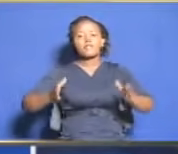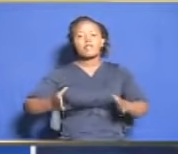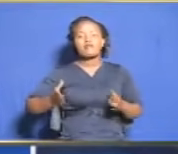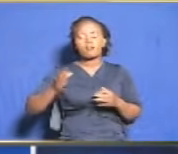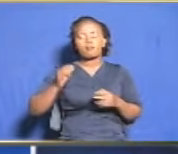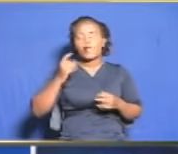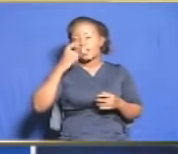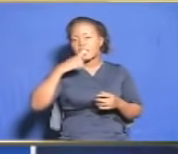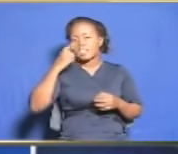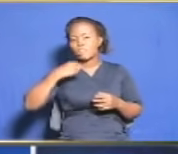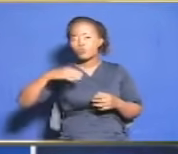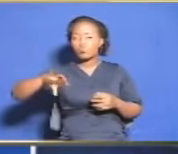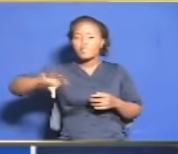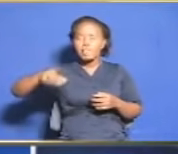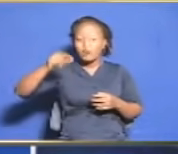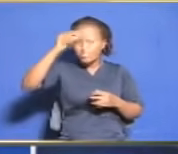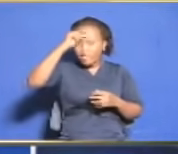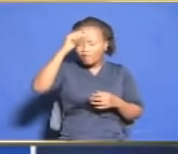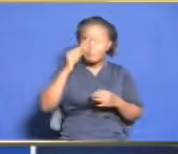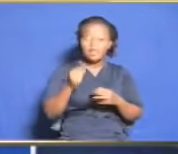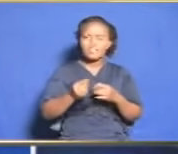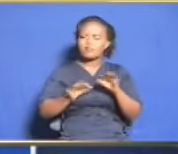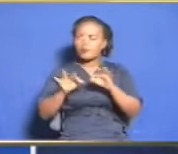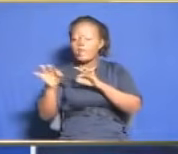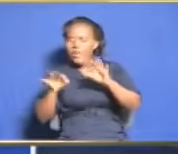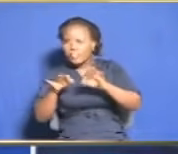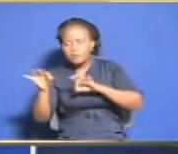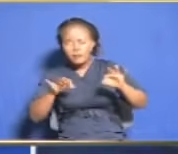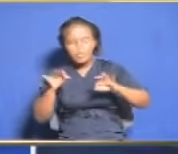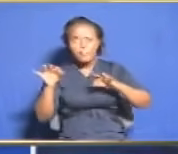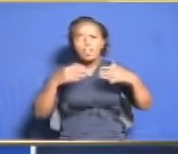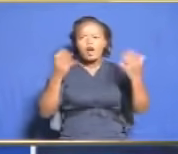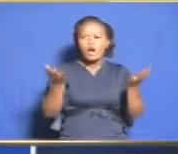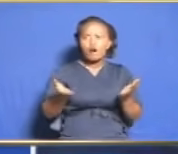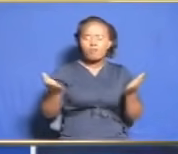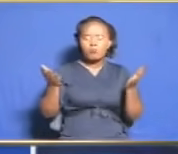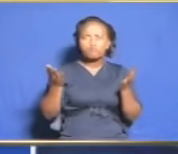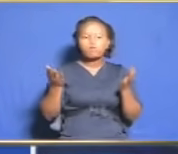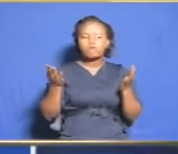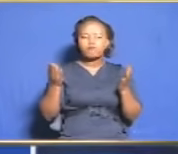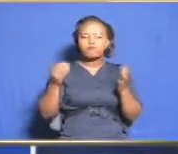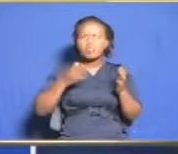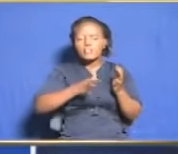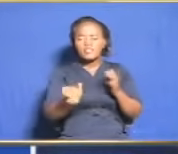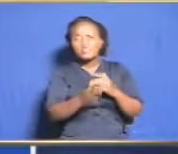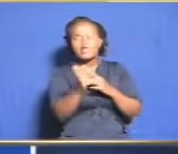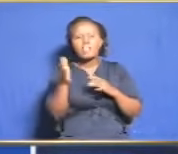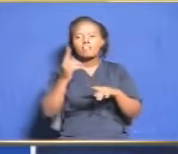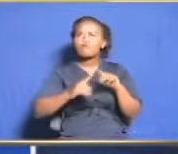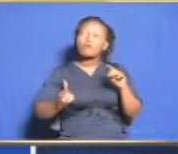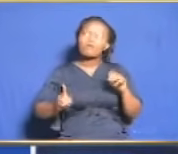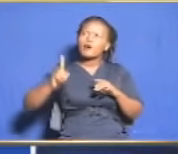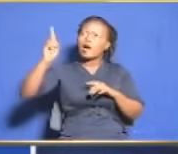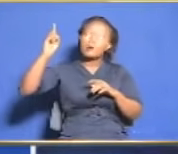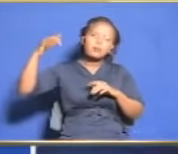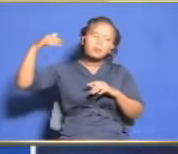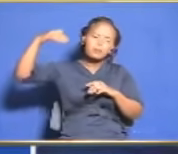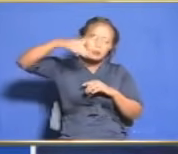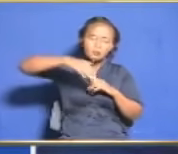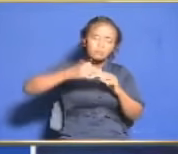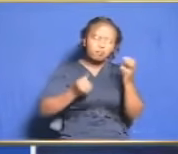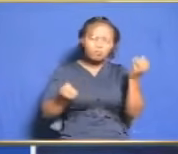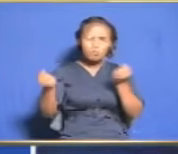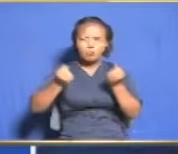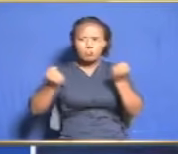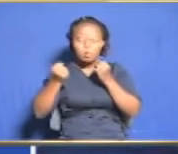narrates how the snake, disentangling itself from the very jaws of death, landed on top of his car.